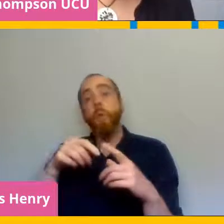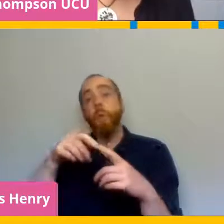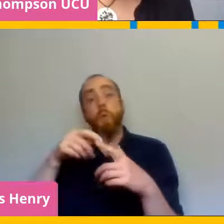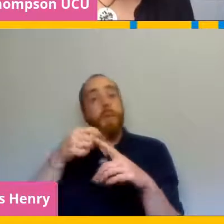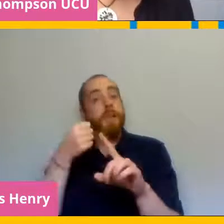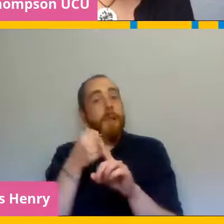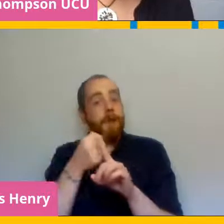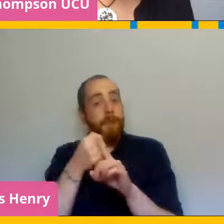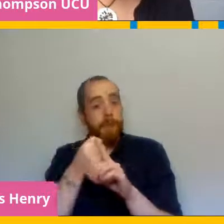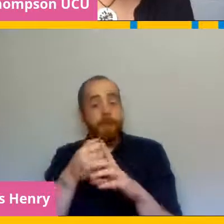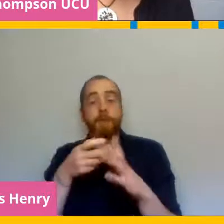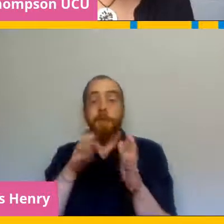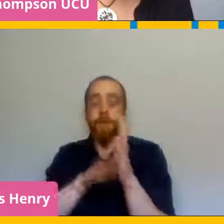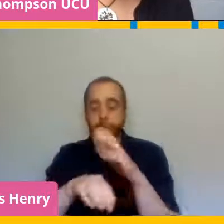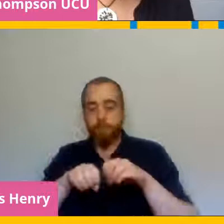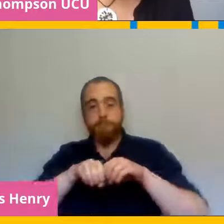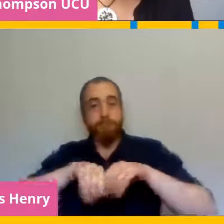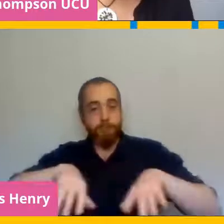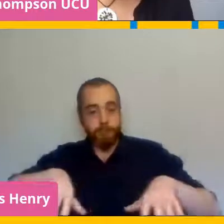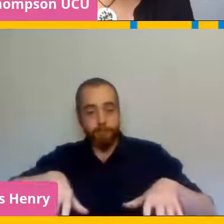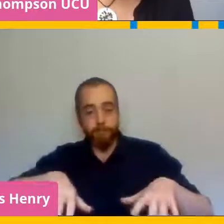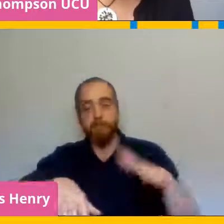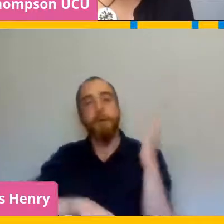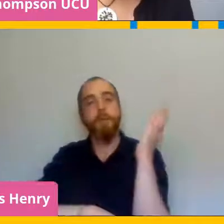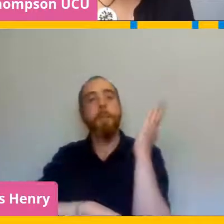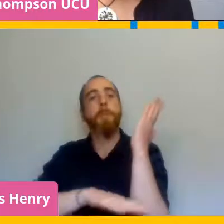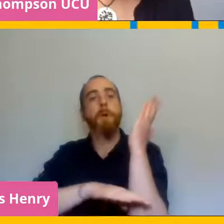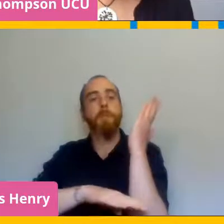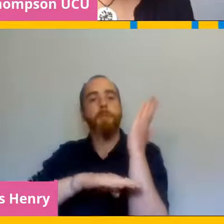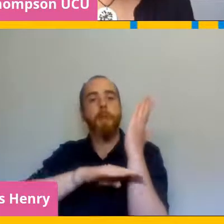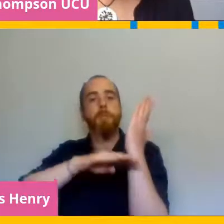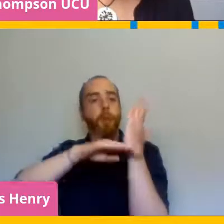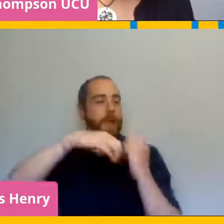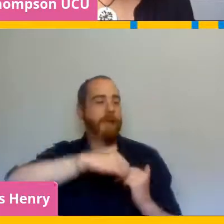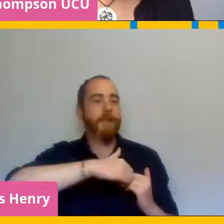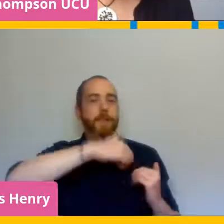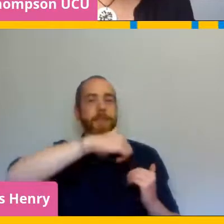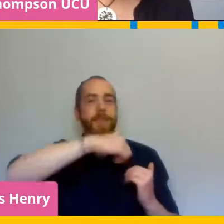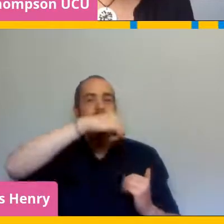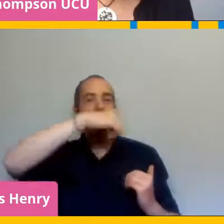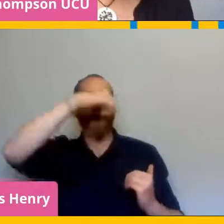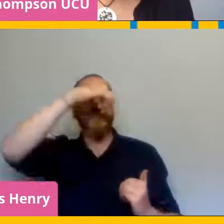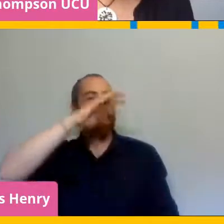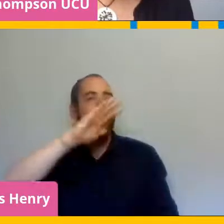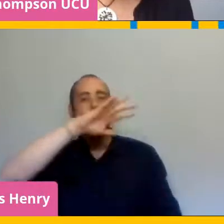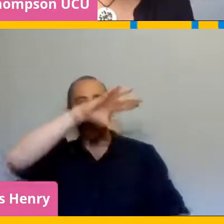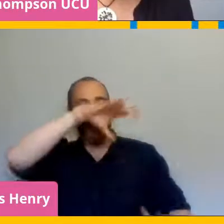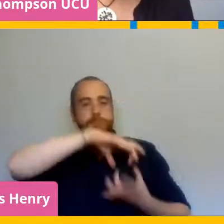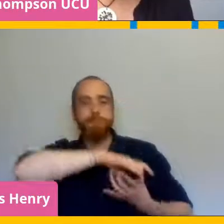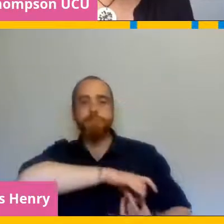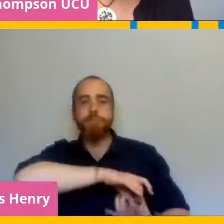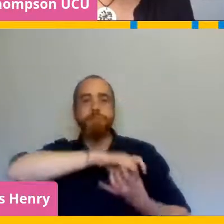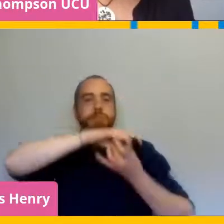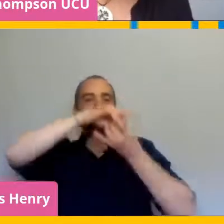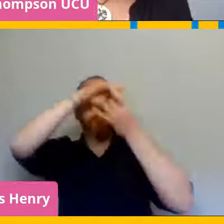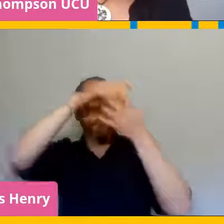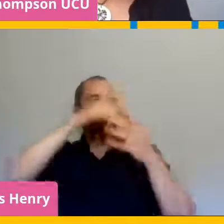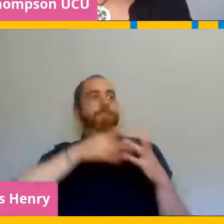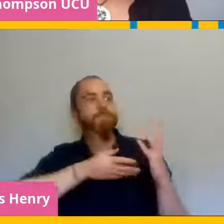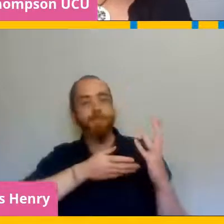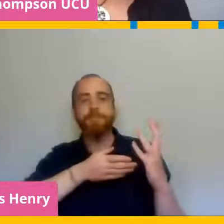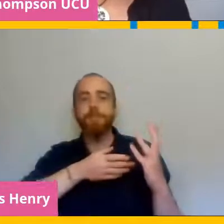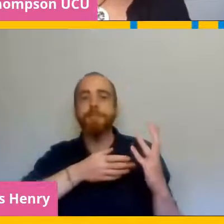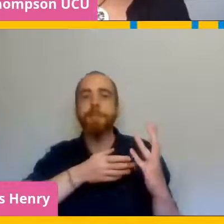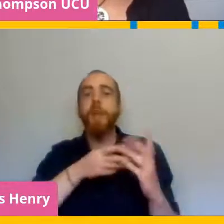as completely part and parcel of the same thing, of being part of a union. There was a question in the chat earlier about